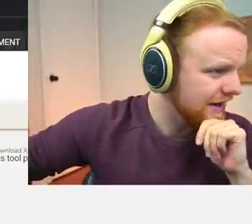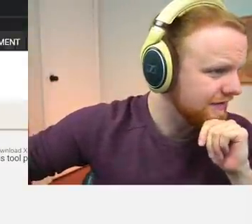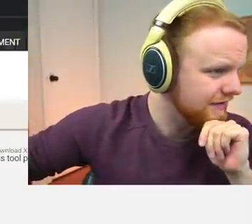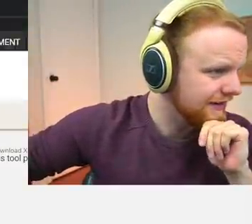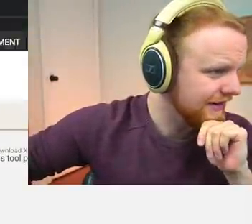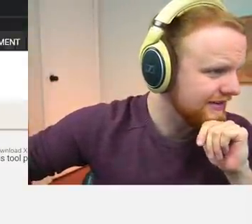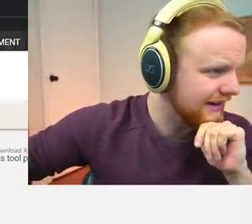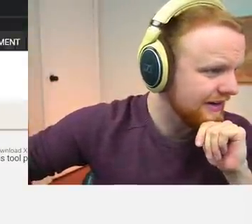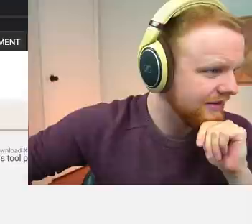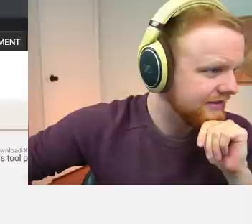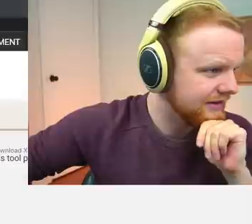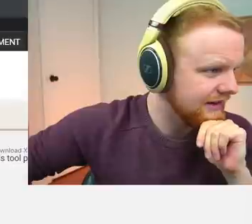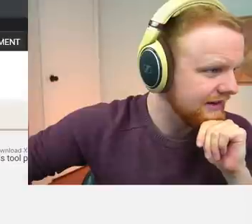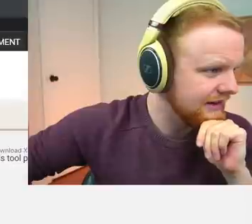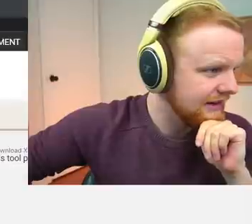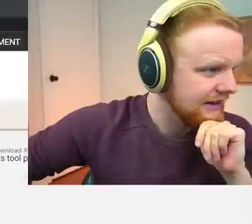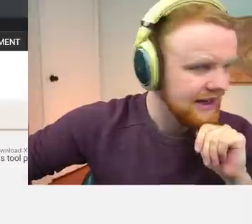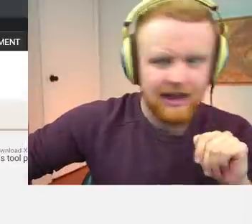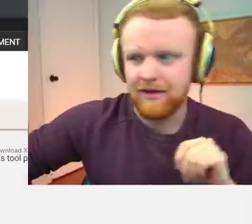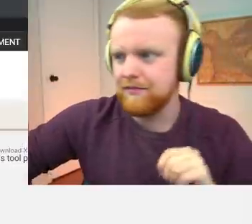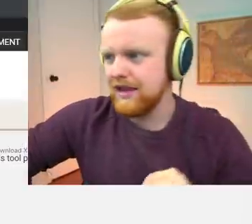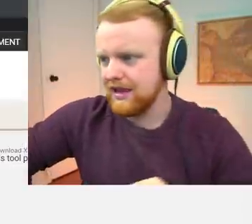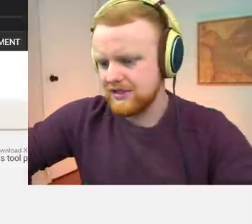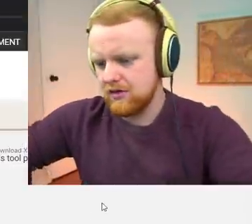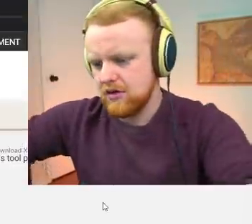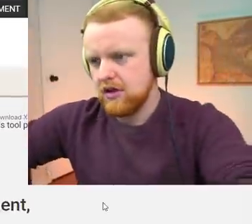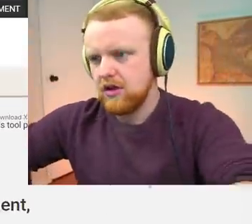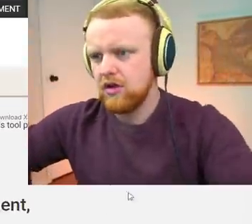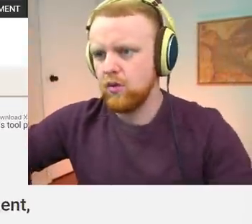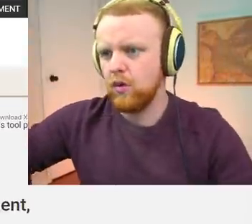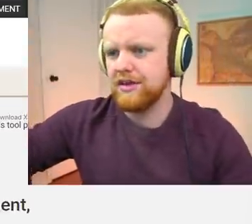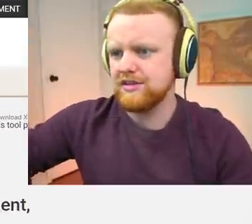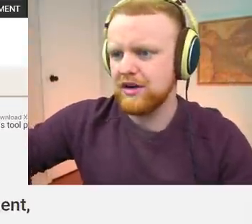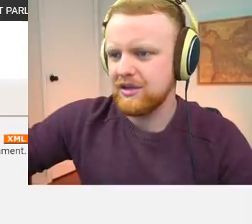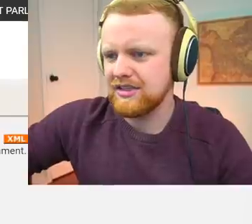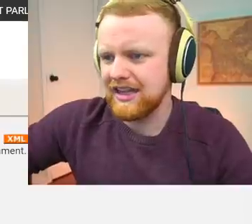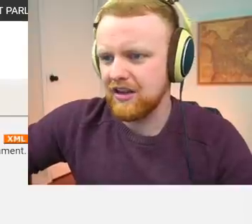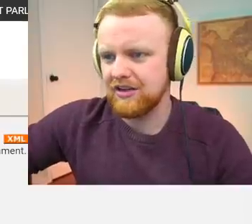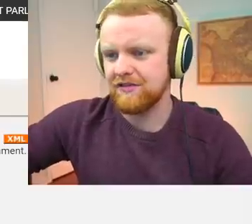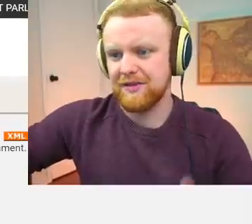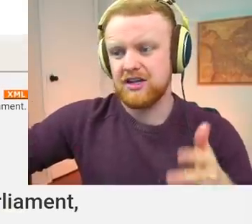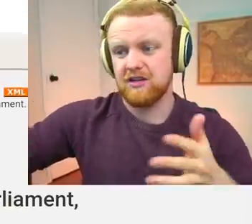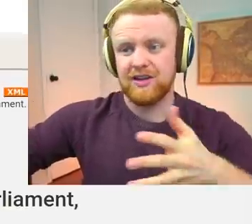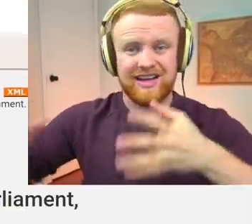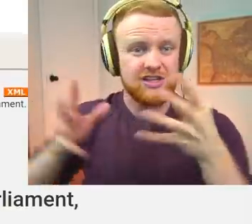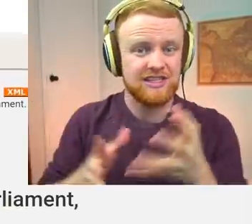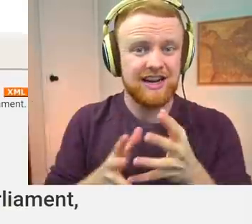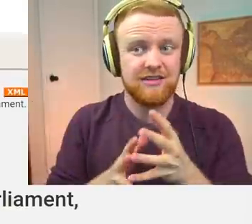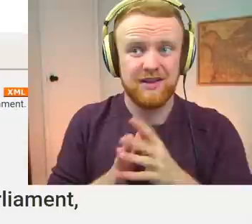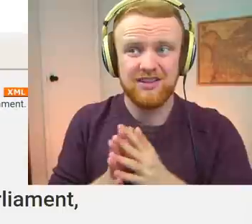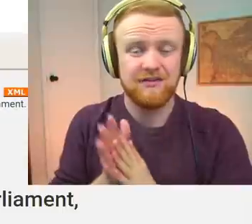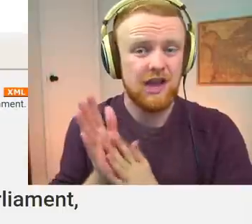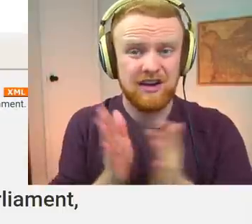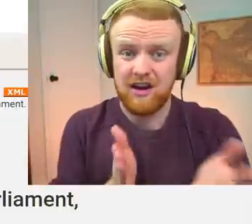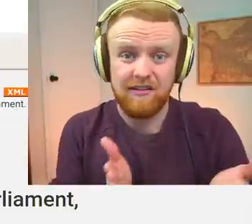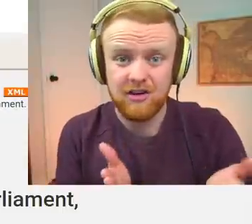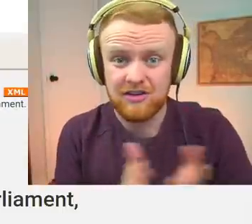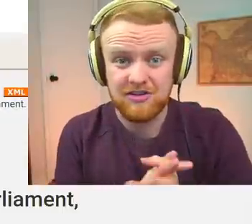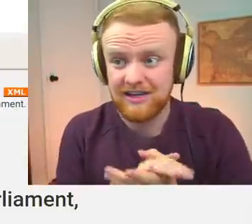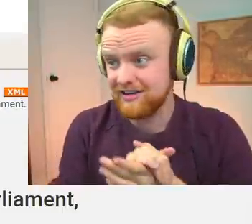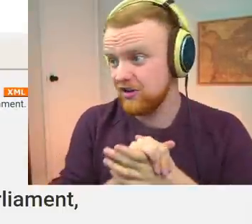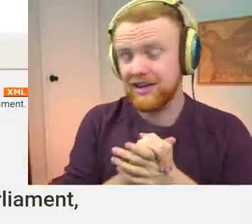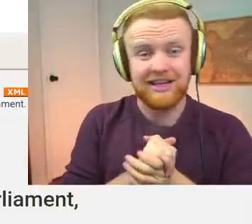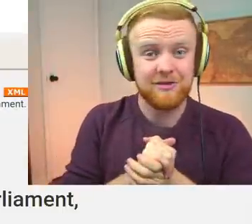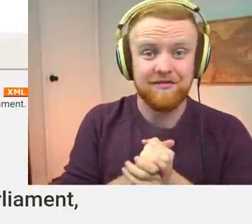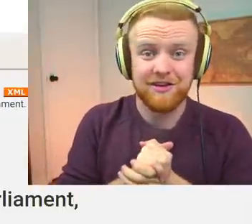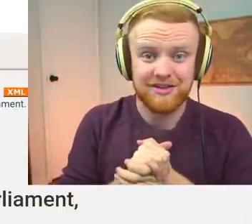turn chat off for a second on the screen. So this is what I use to get all the information on what's actually inside of the bills. If you are ever